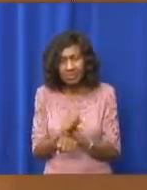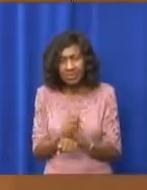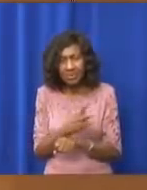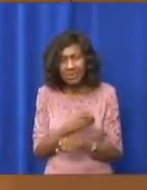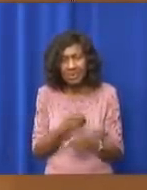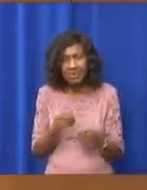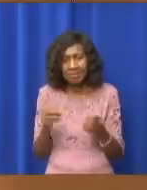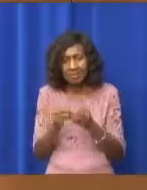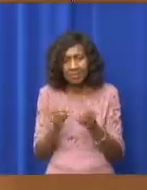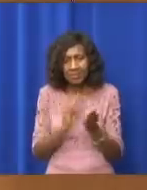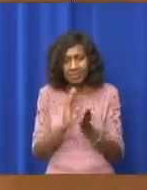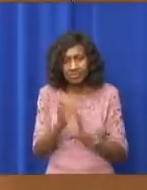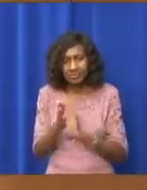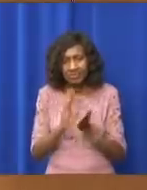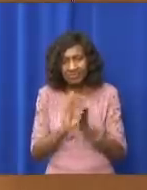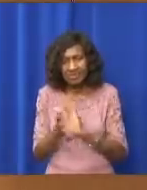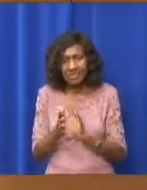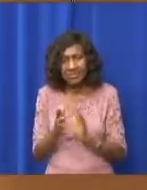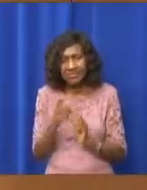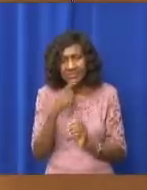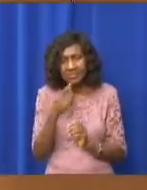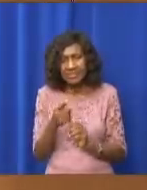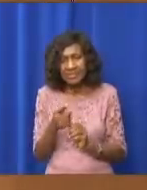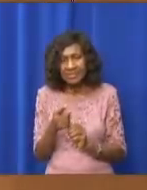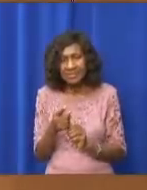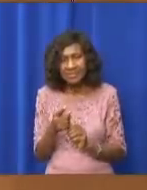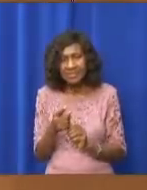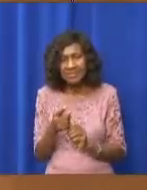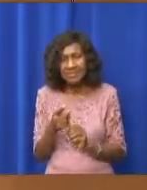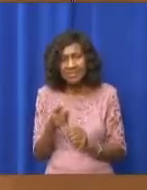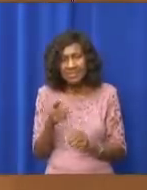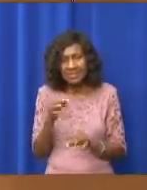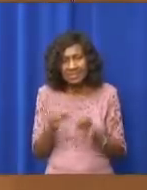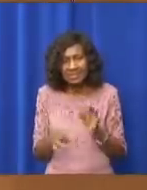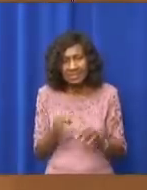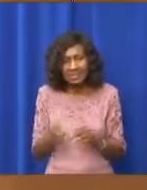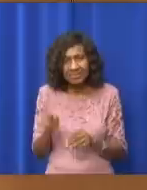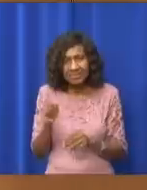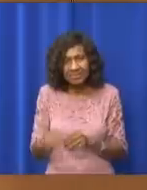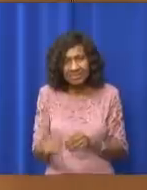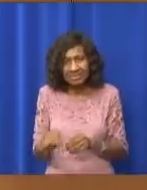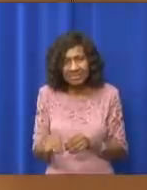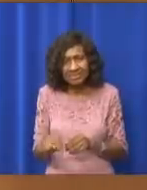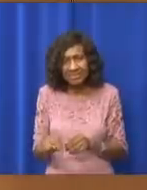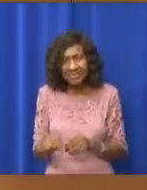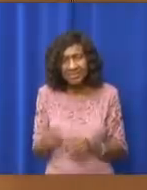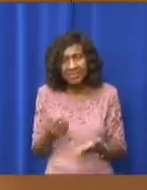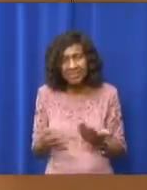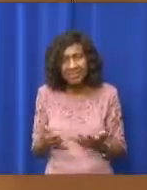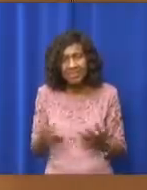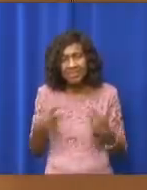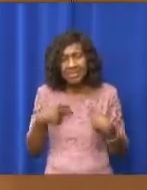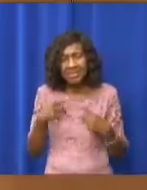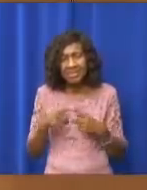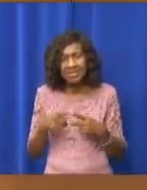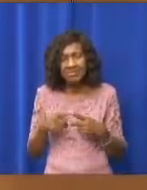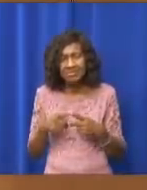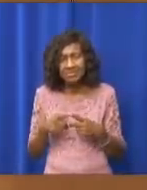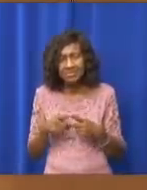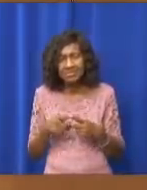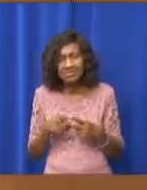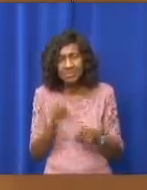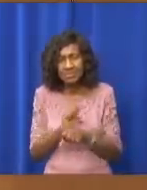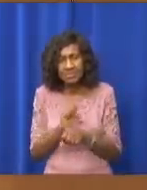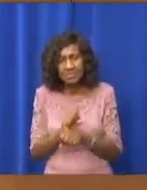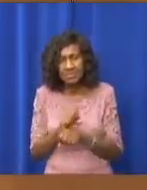if necessary, we will have to take advantage of the hard curfew time in some of the